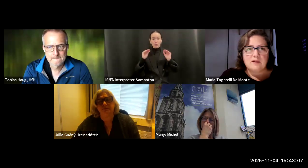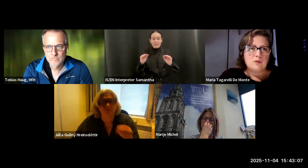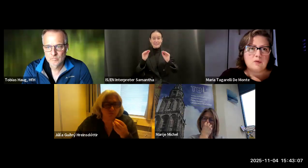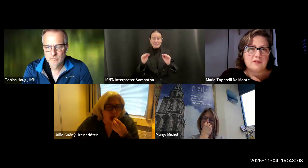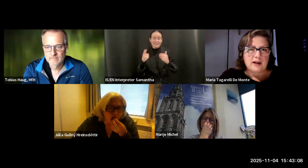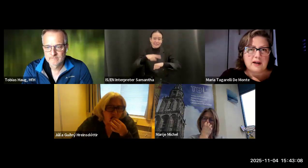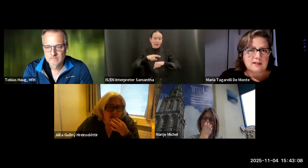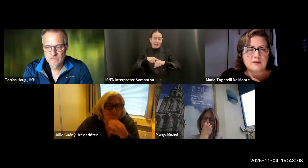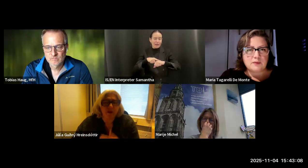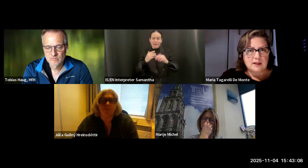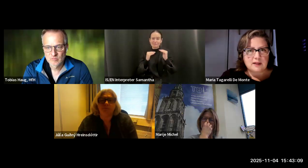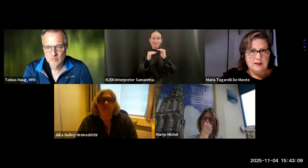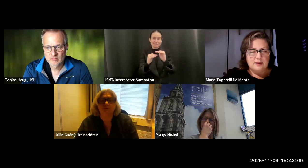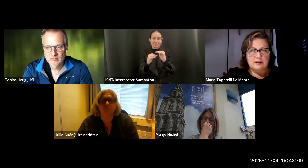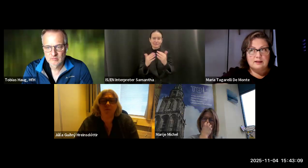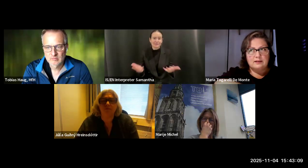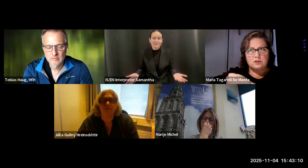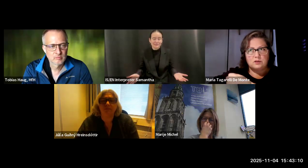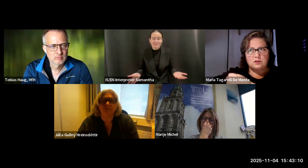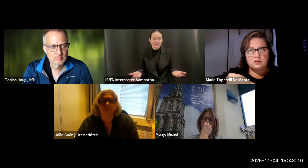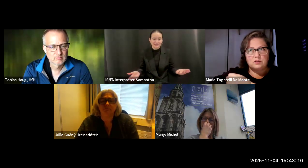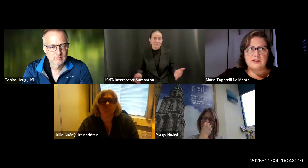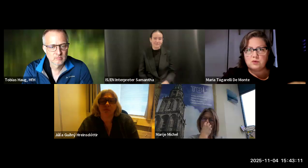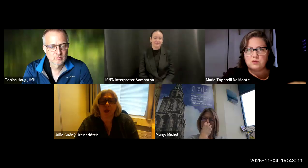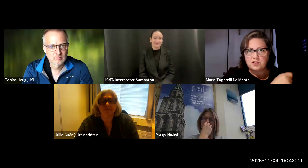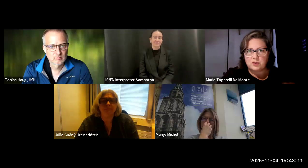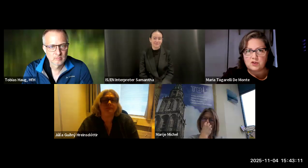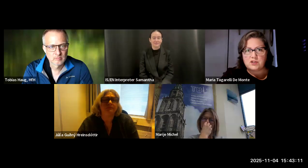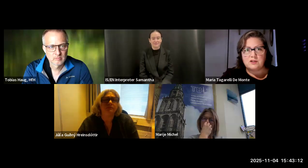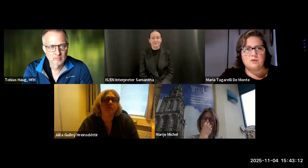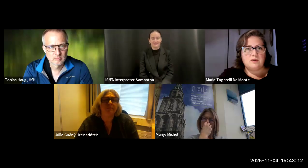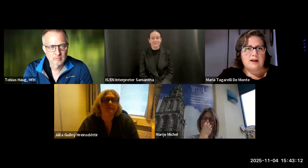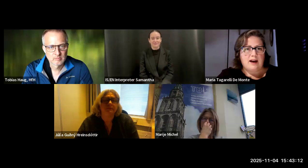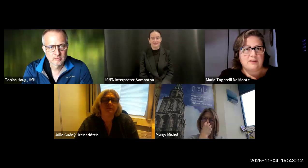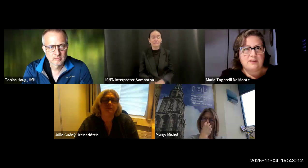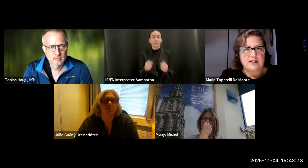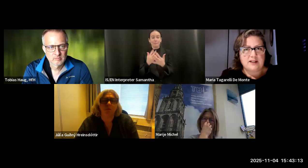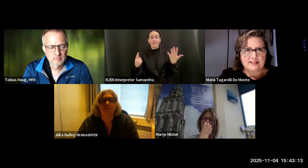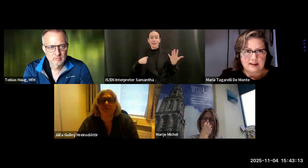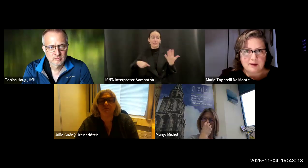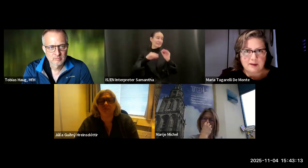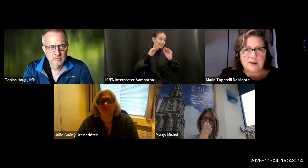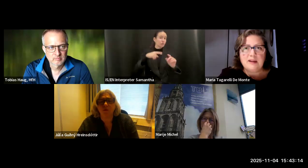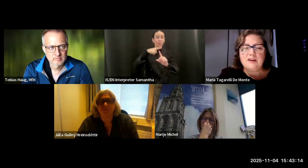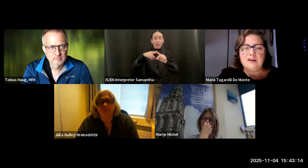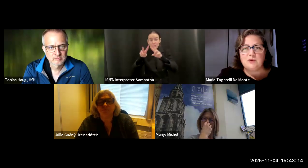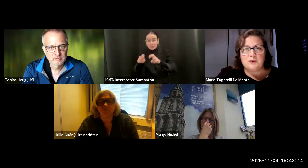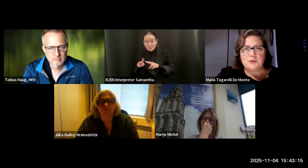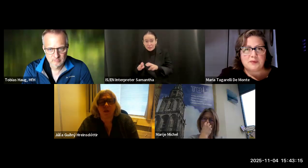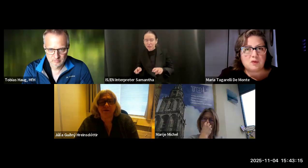time to provide contents. And those of us who also do research do have even less